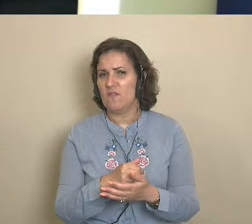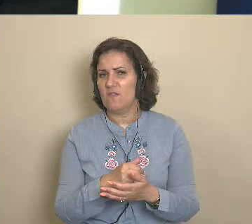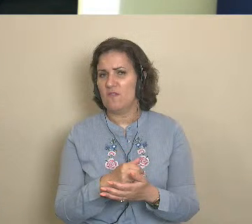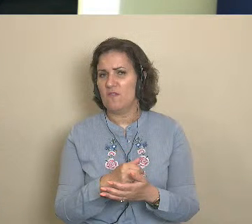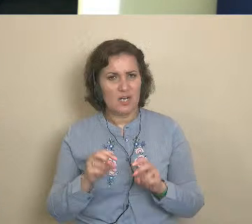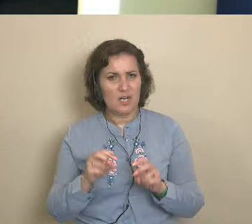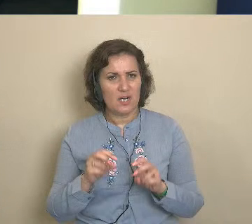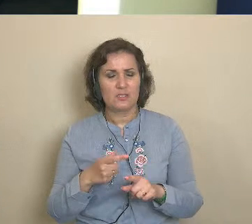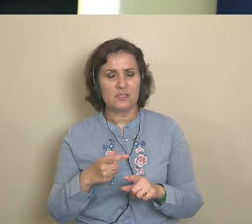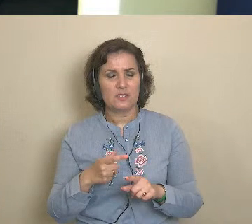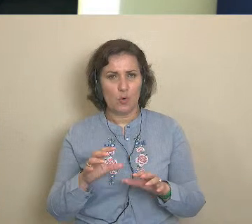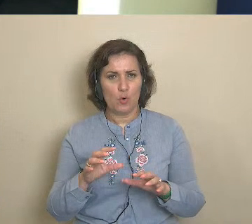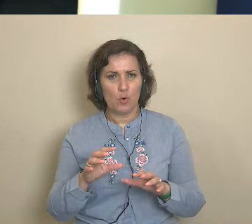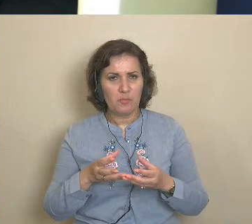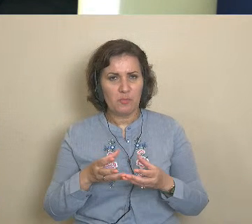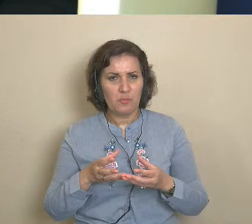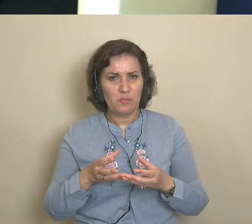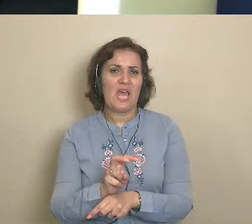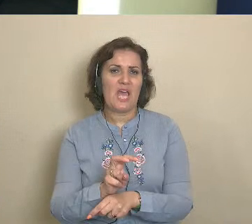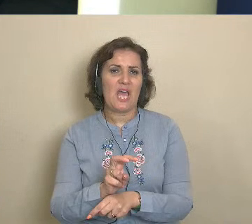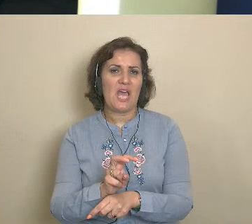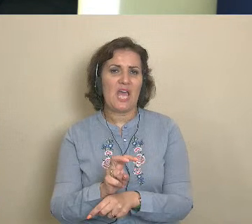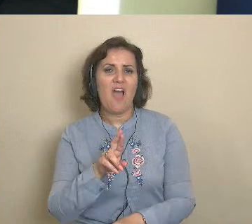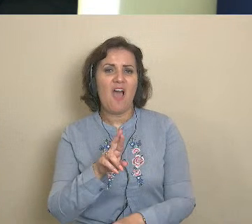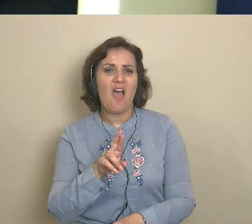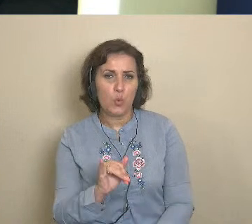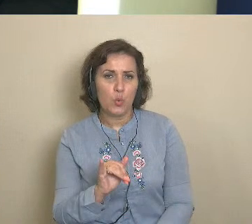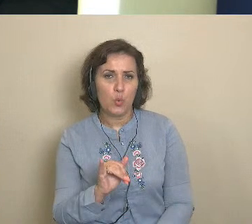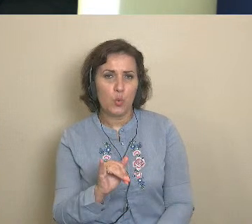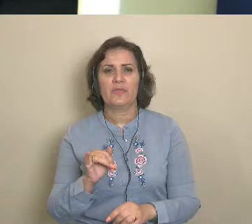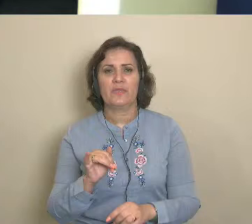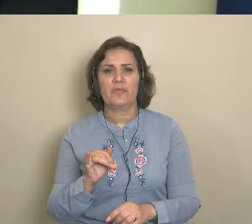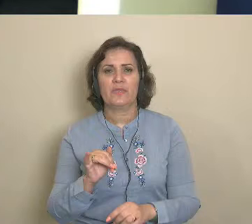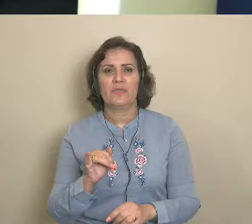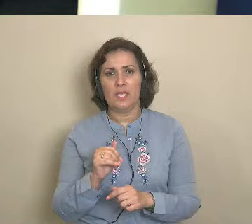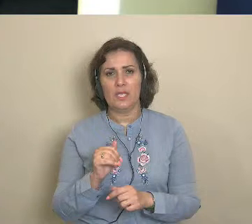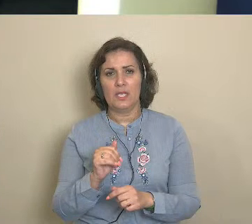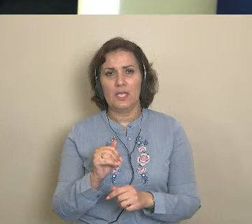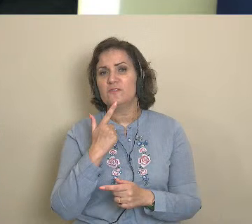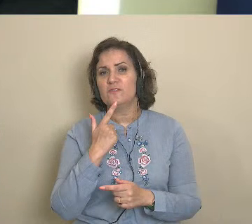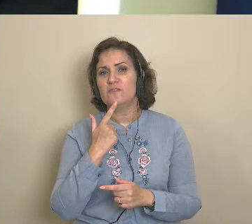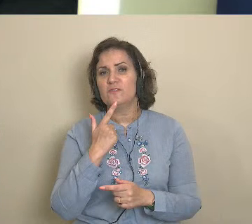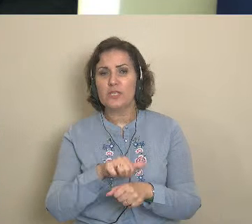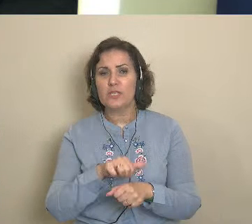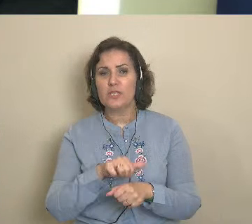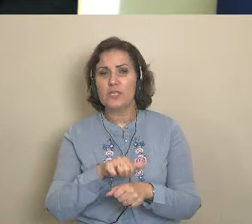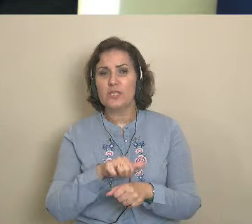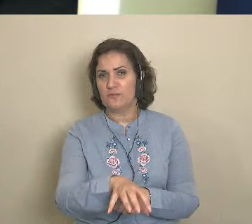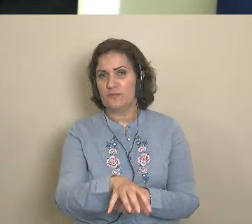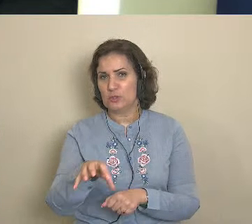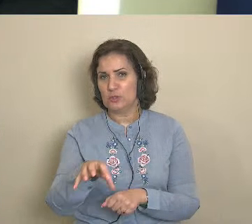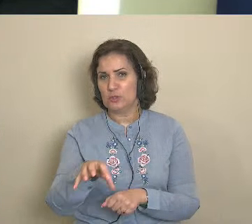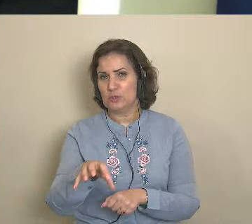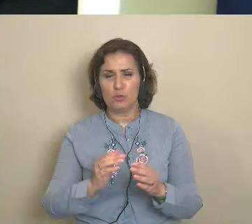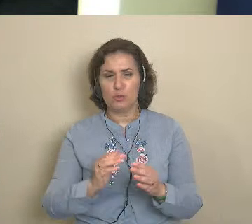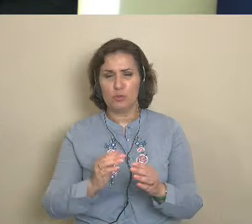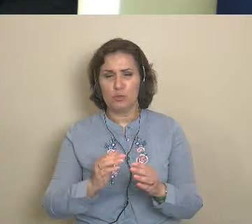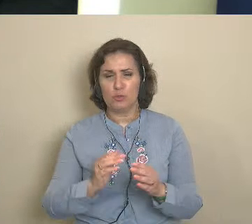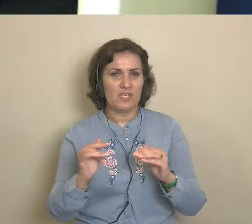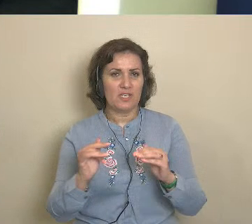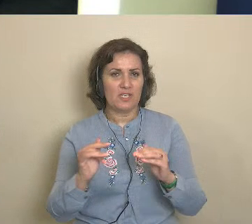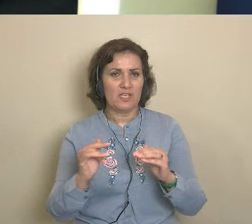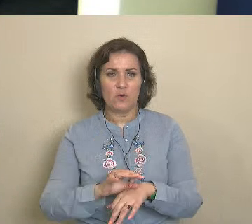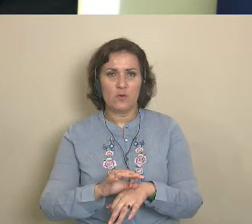said that this is a new challenge, and it might affect adversely the number of